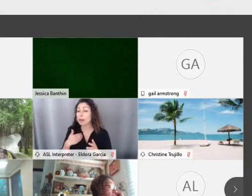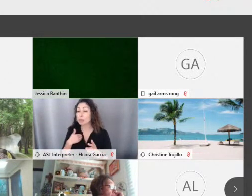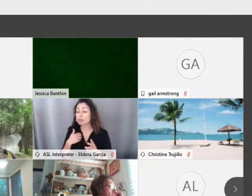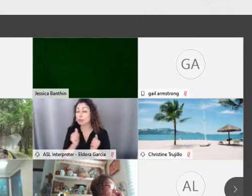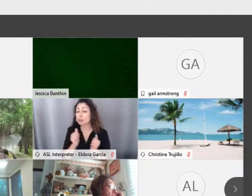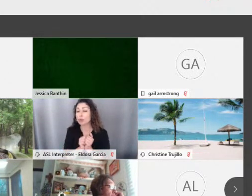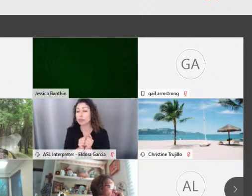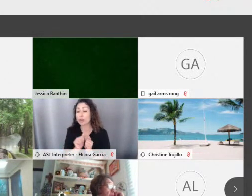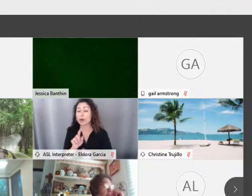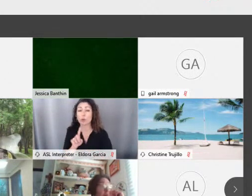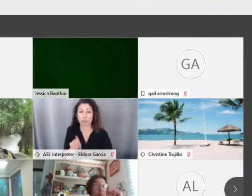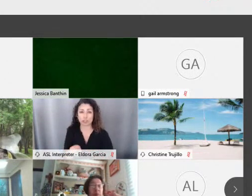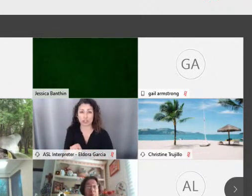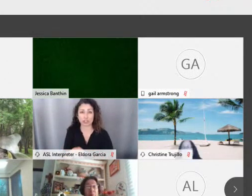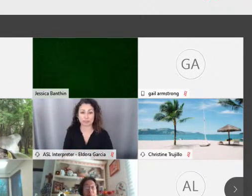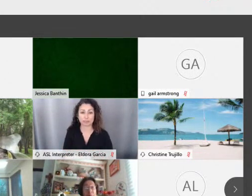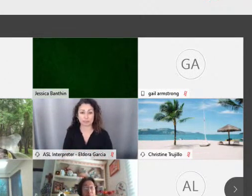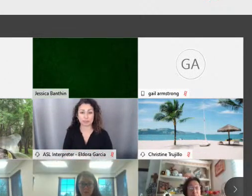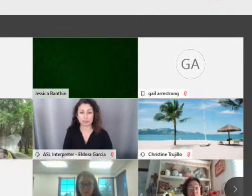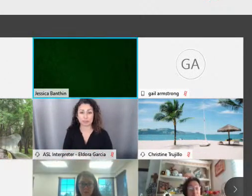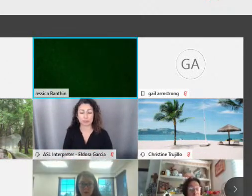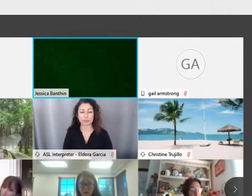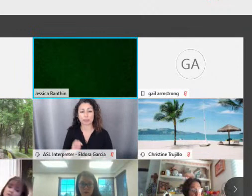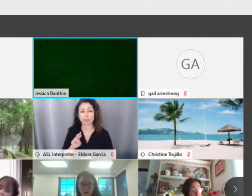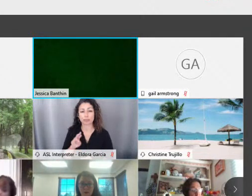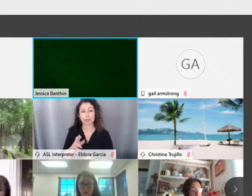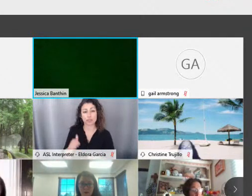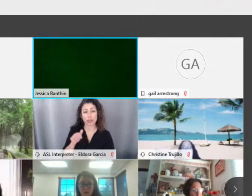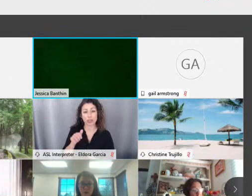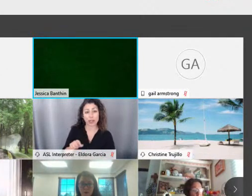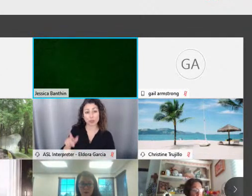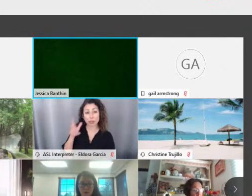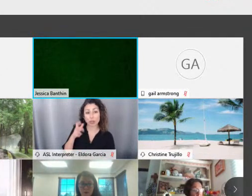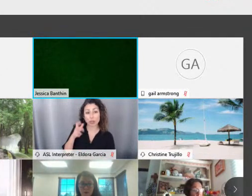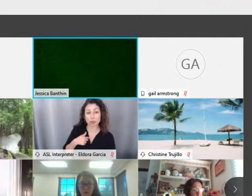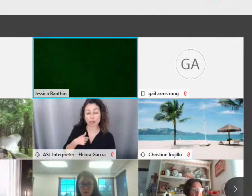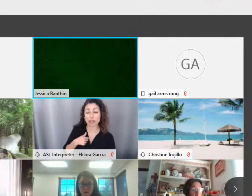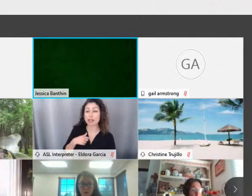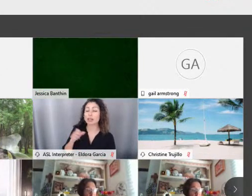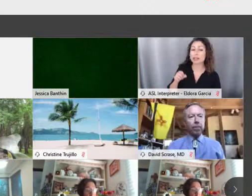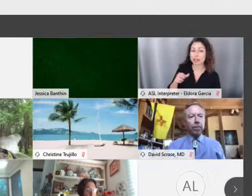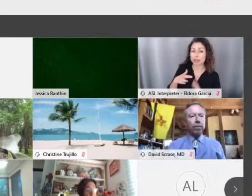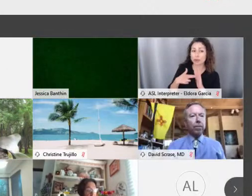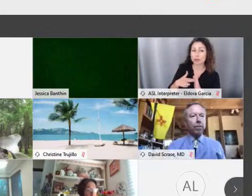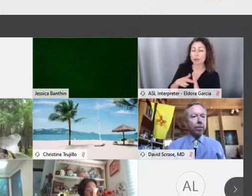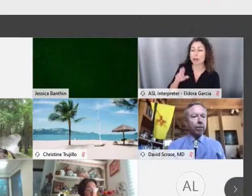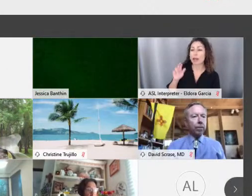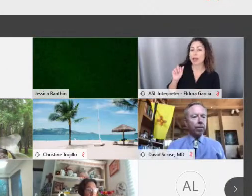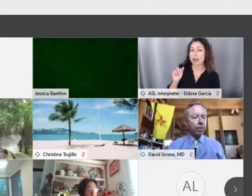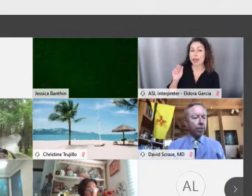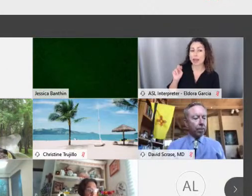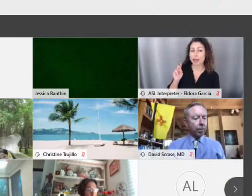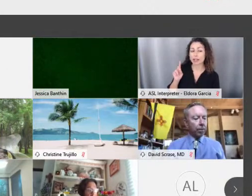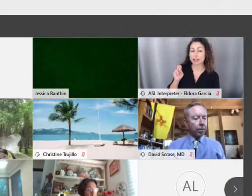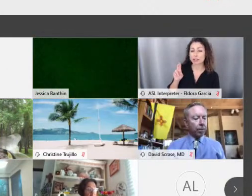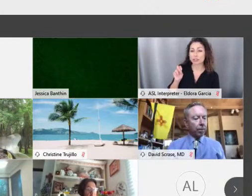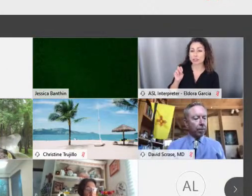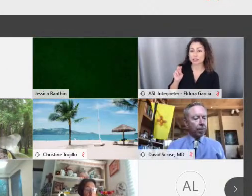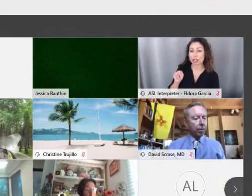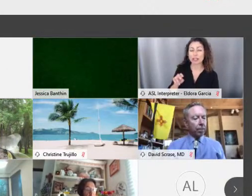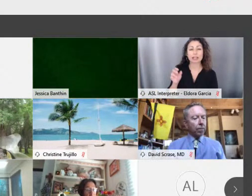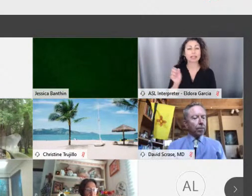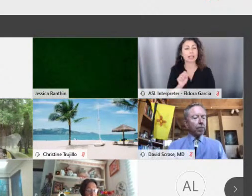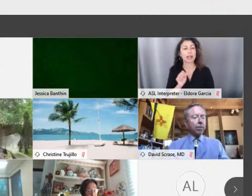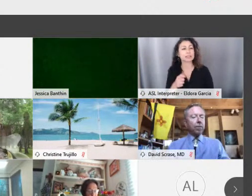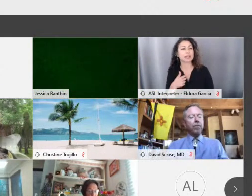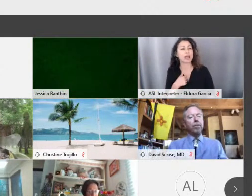questions? Mr. Chairman, can you hear me? Yes, Representative Anderson. Yes, I had just a